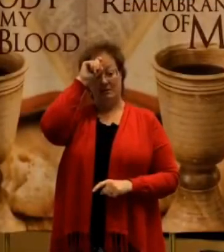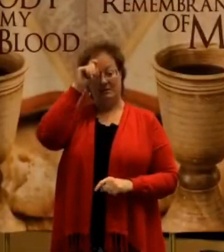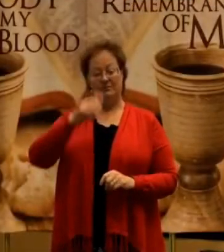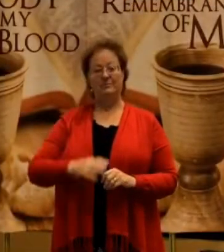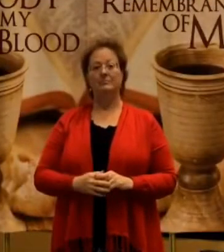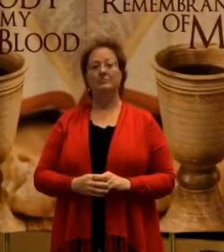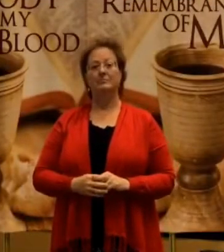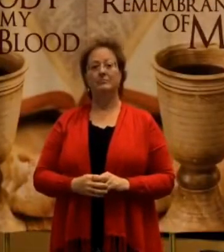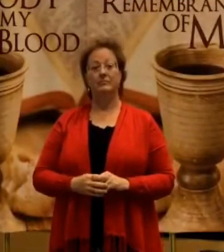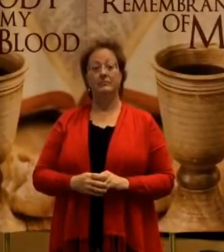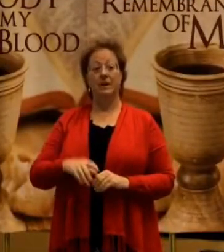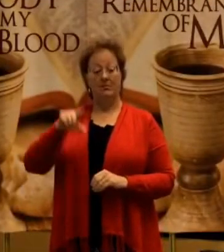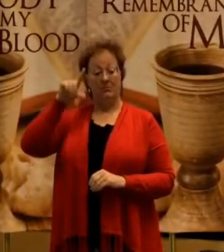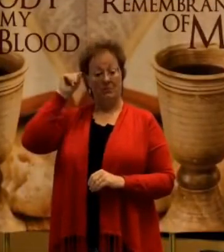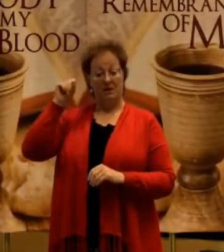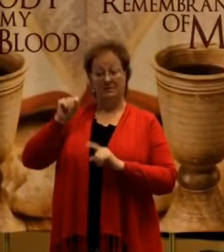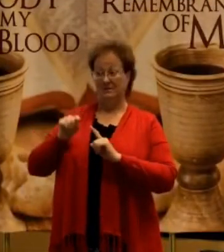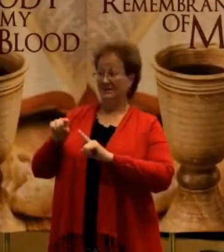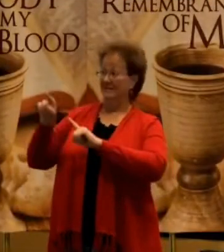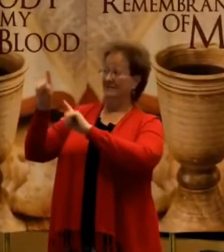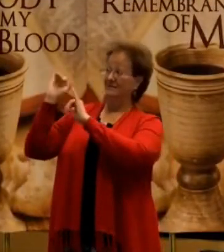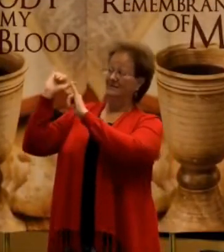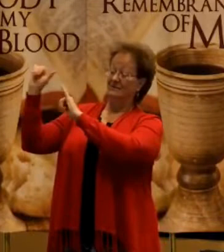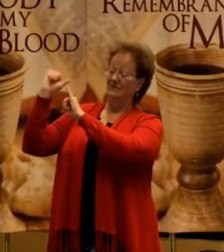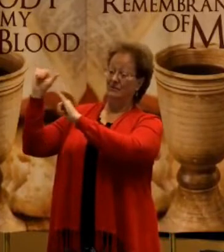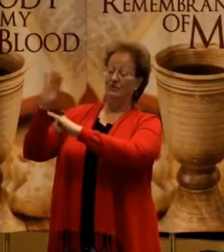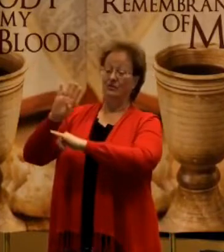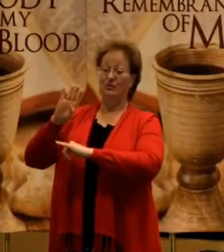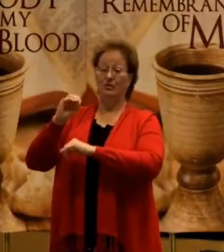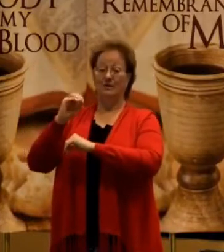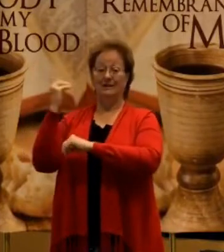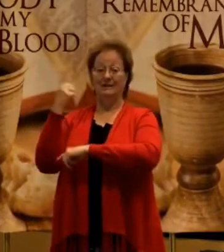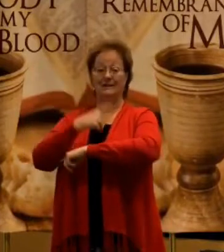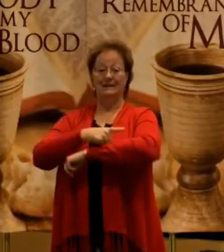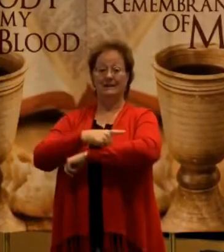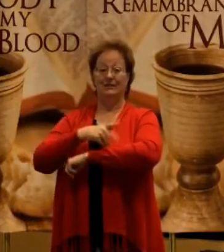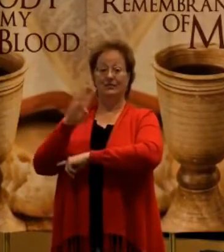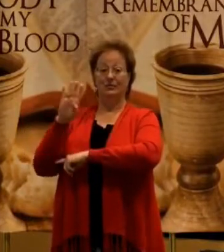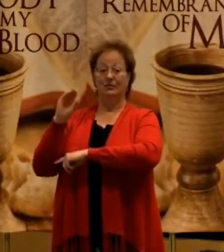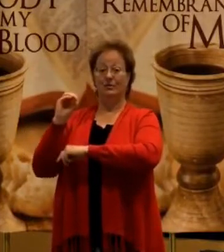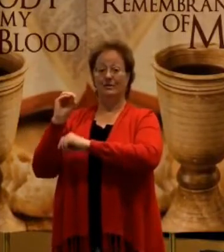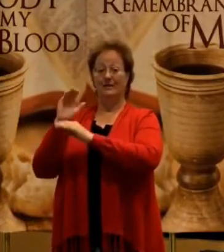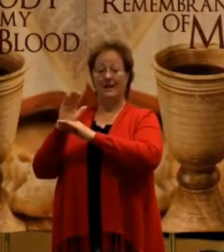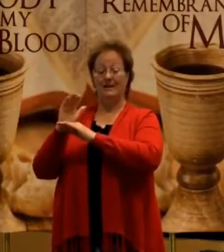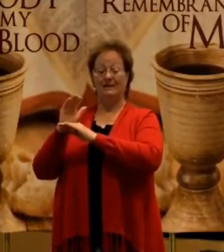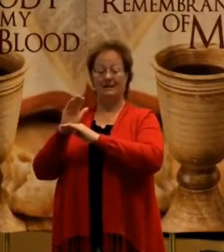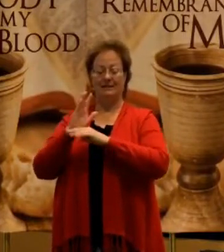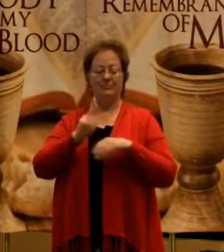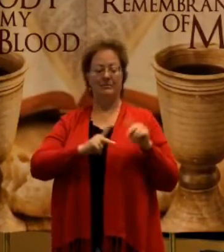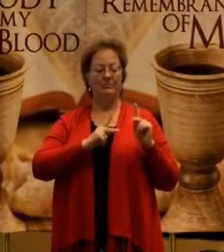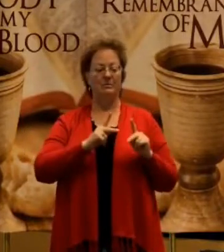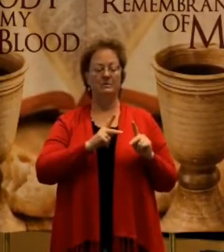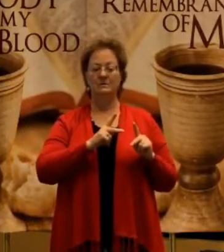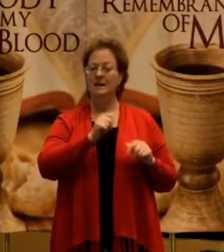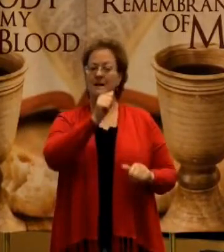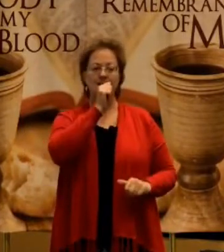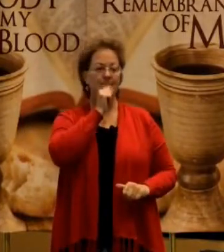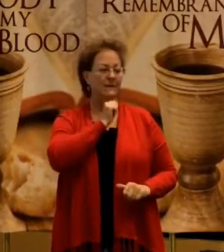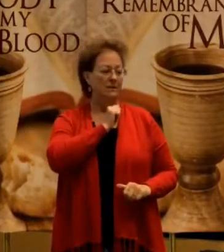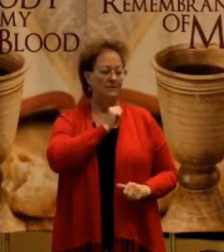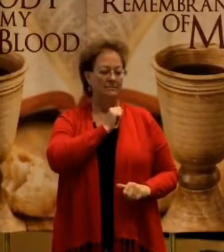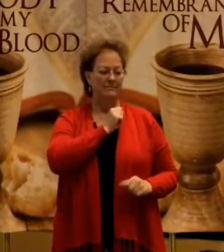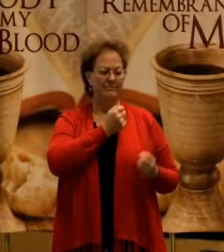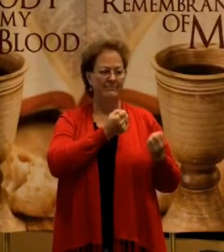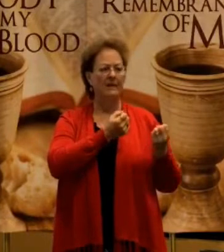on top of Mount Sinai for 40 days and 40 nights, and the people could wait no longer. How long do